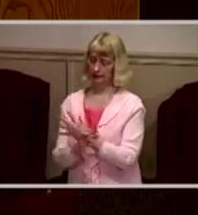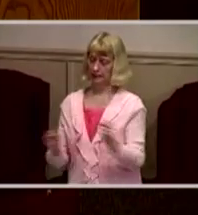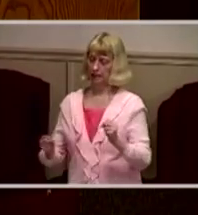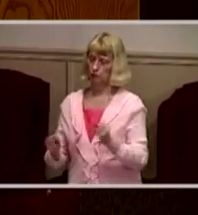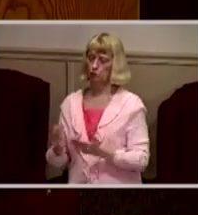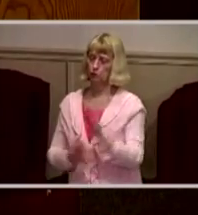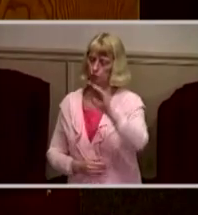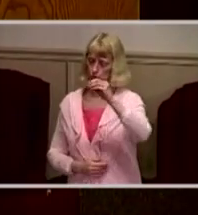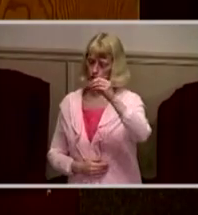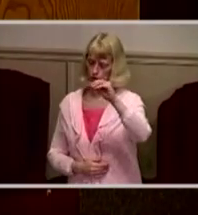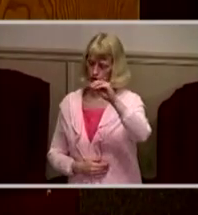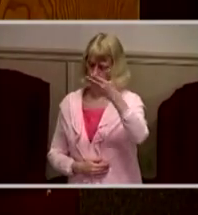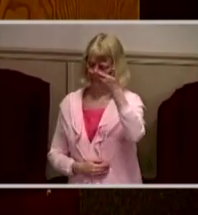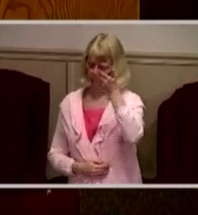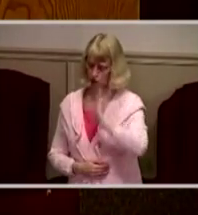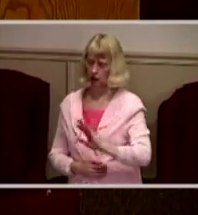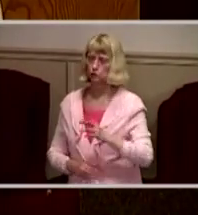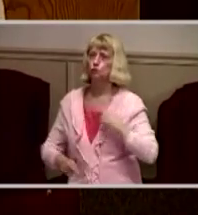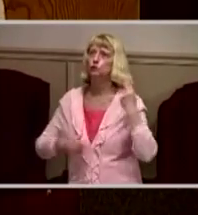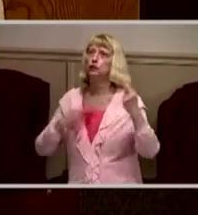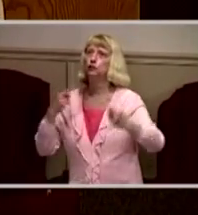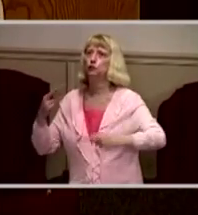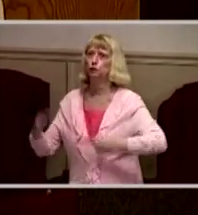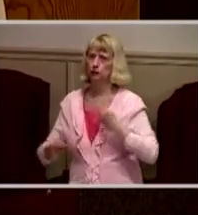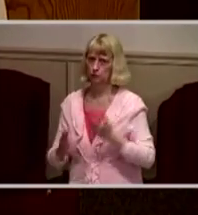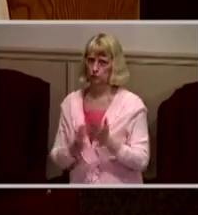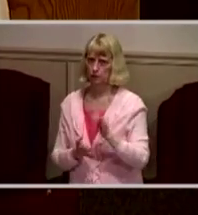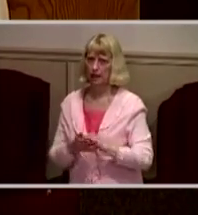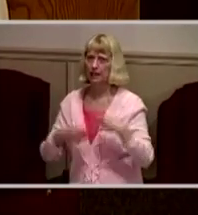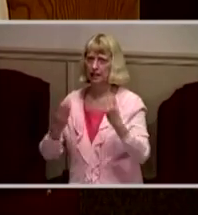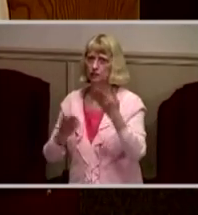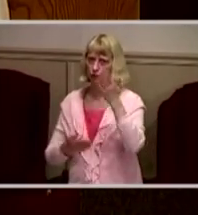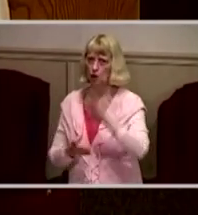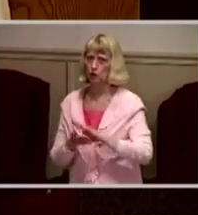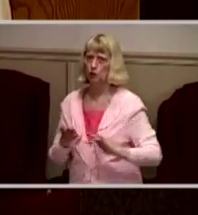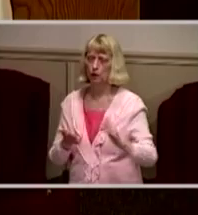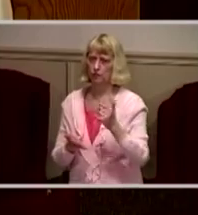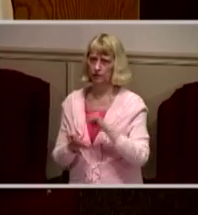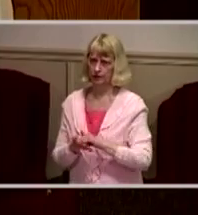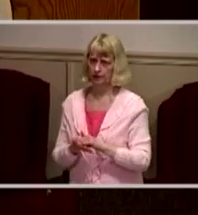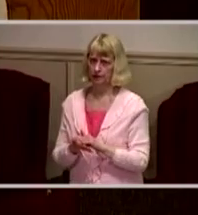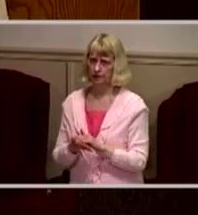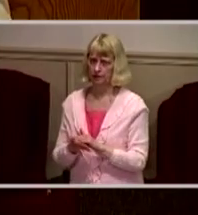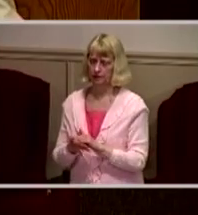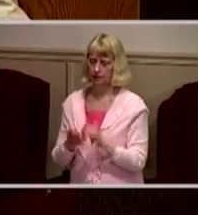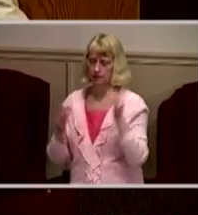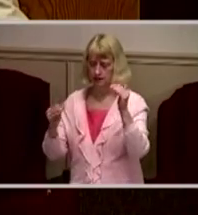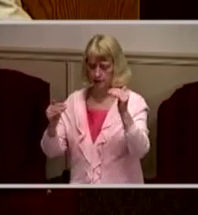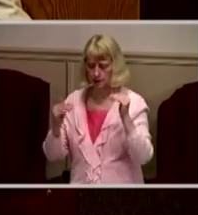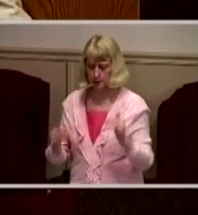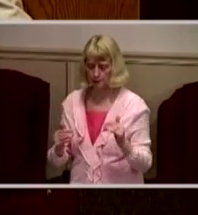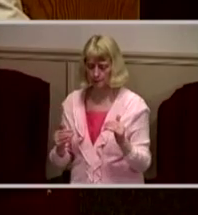the grace of God. And you can rejoice in that, can't you? To God be the glory. Then he